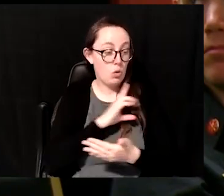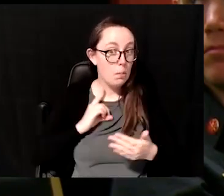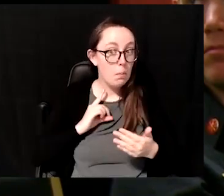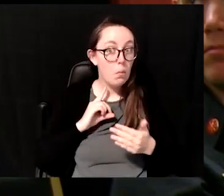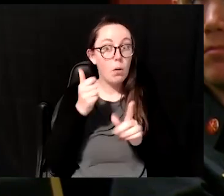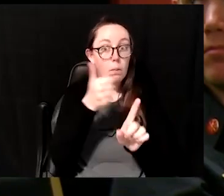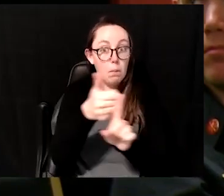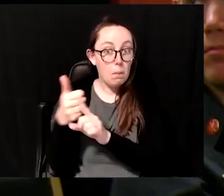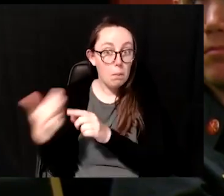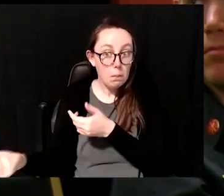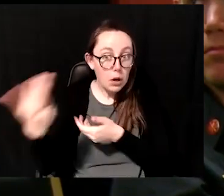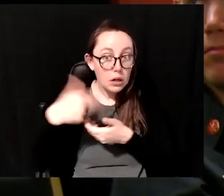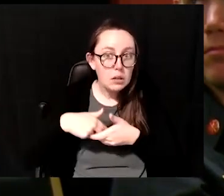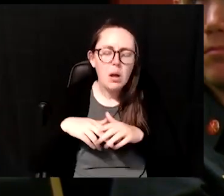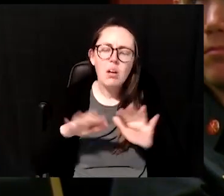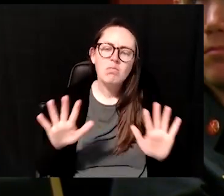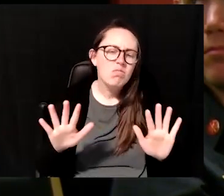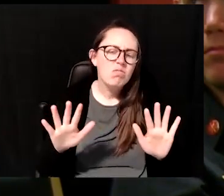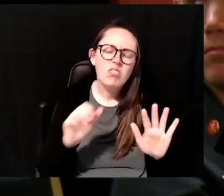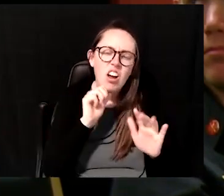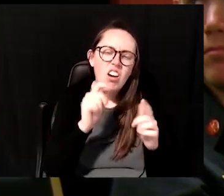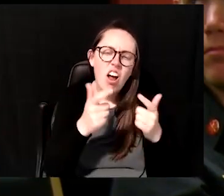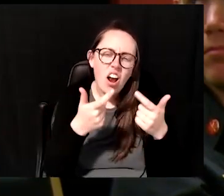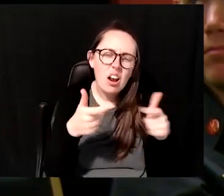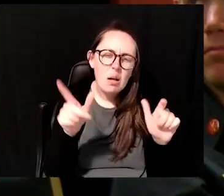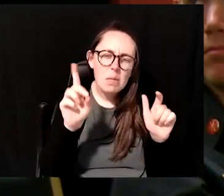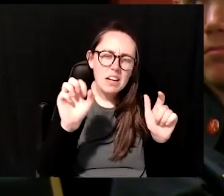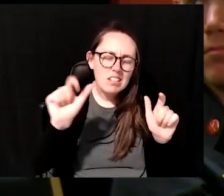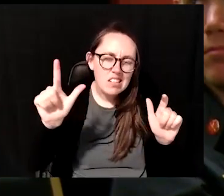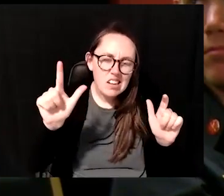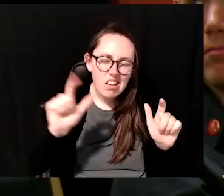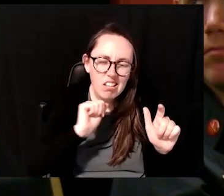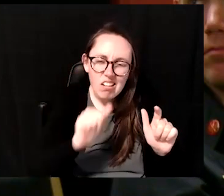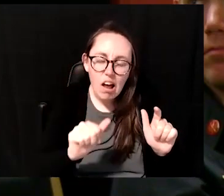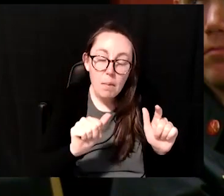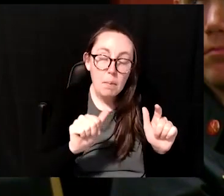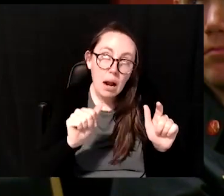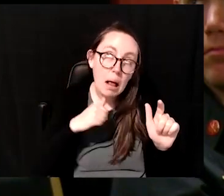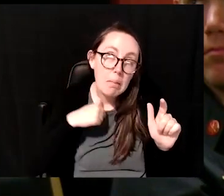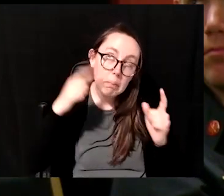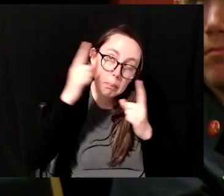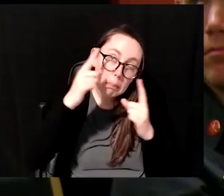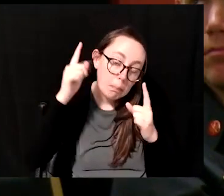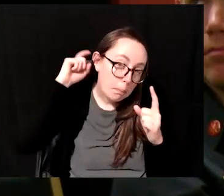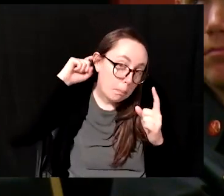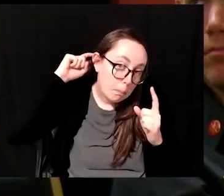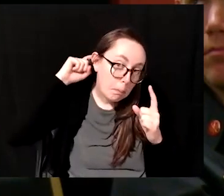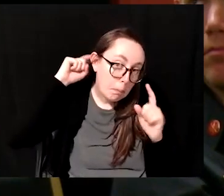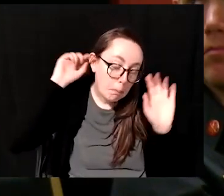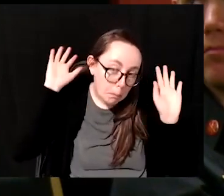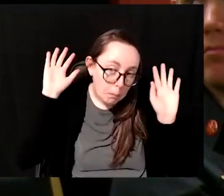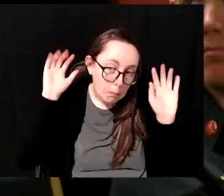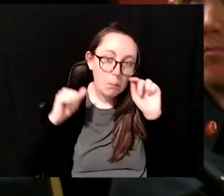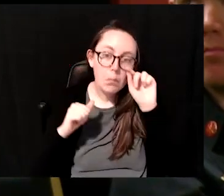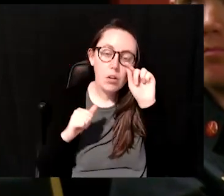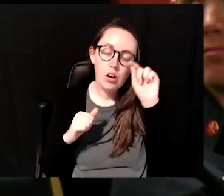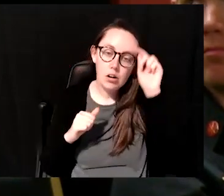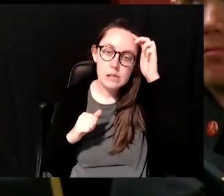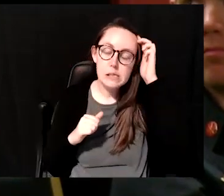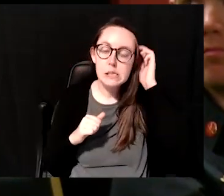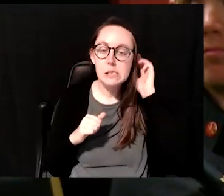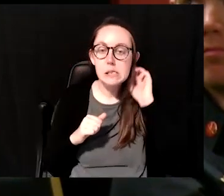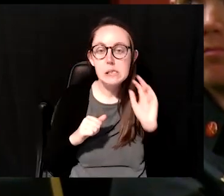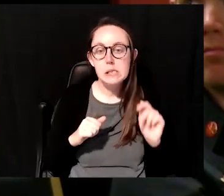that's not such a big deal but it's in it's in the back of my mind um what I really think is